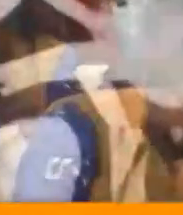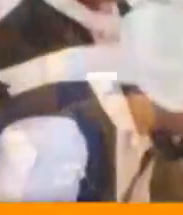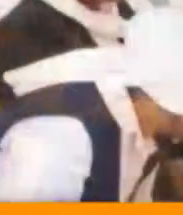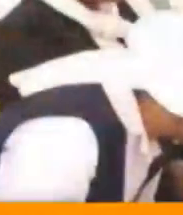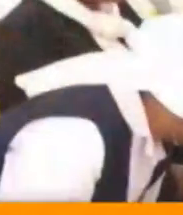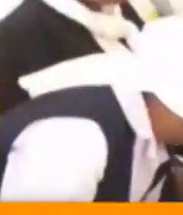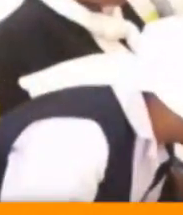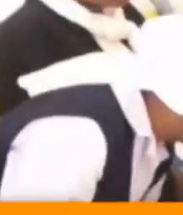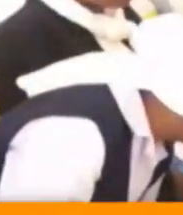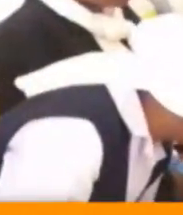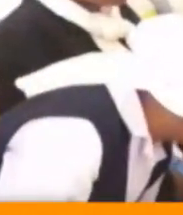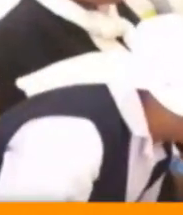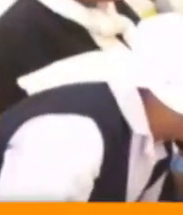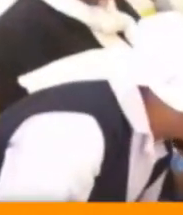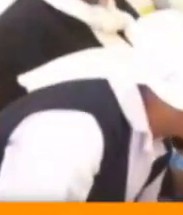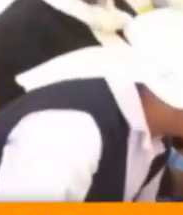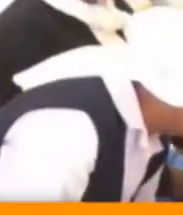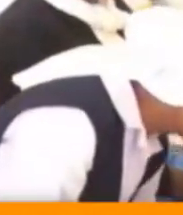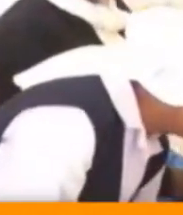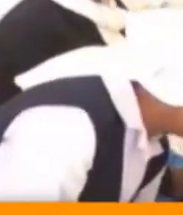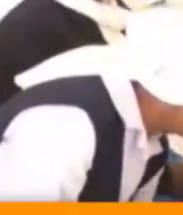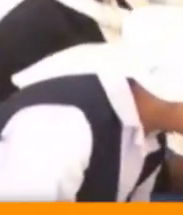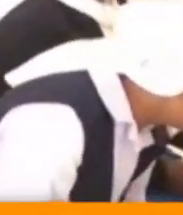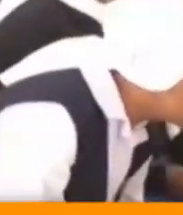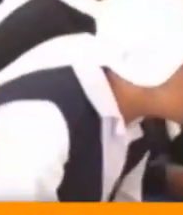one two three